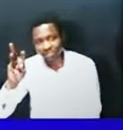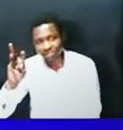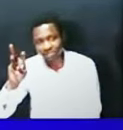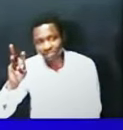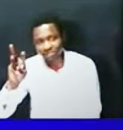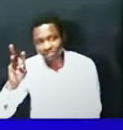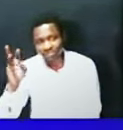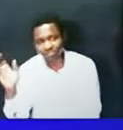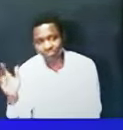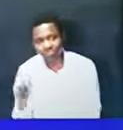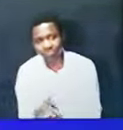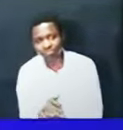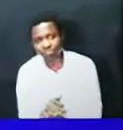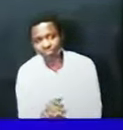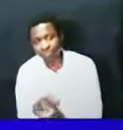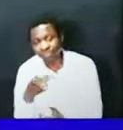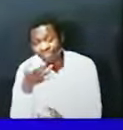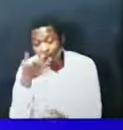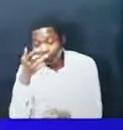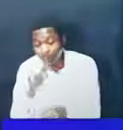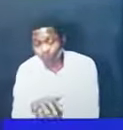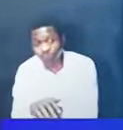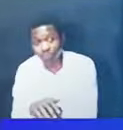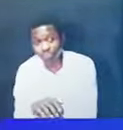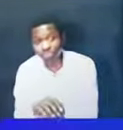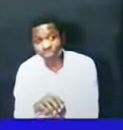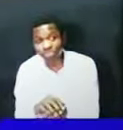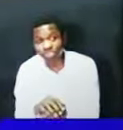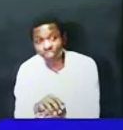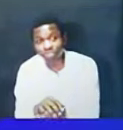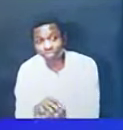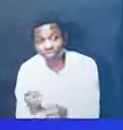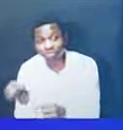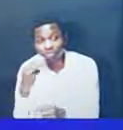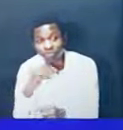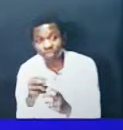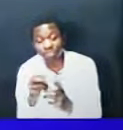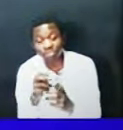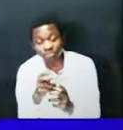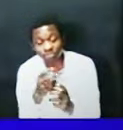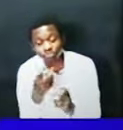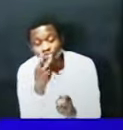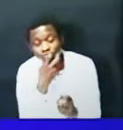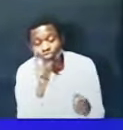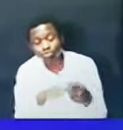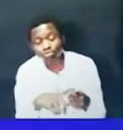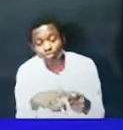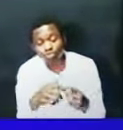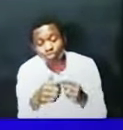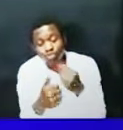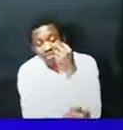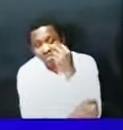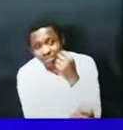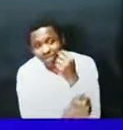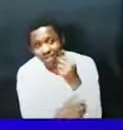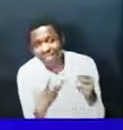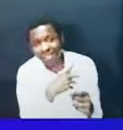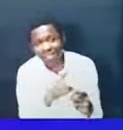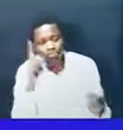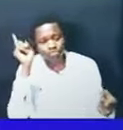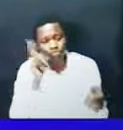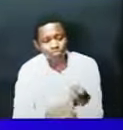Galatians 3:16. The promises were spoken to Abraham and to his